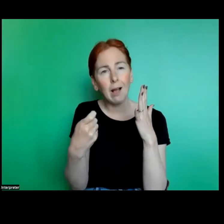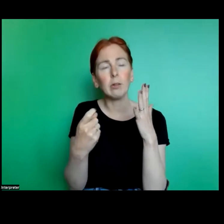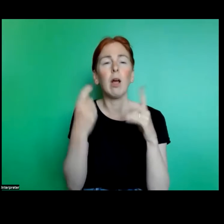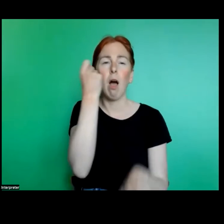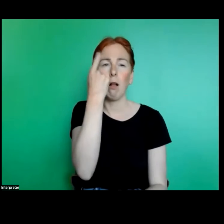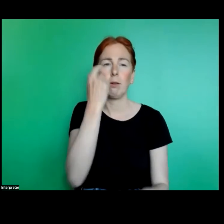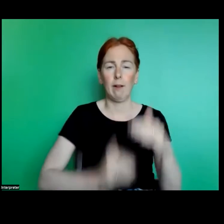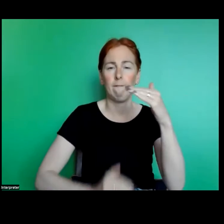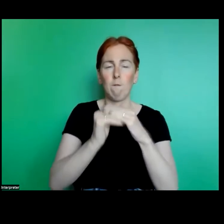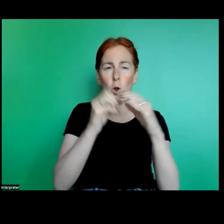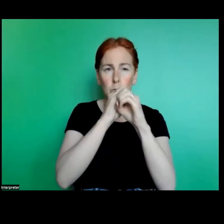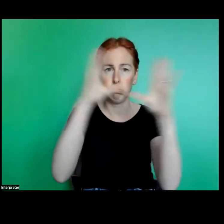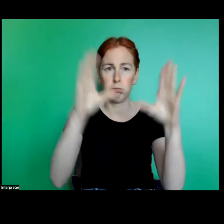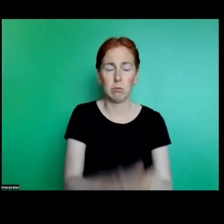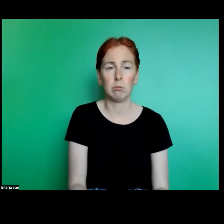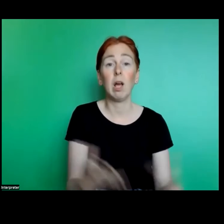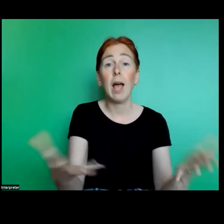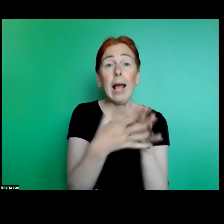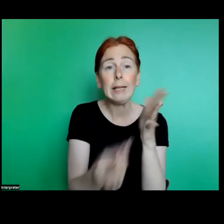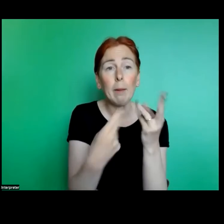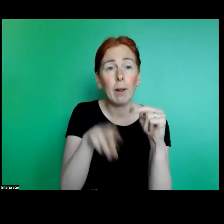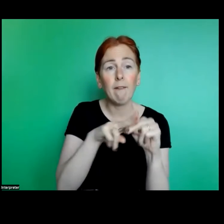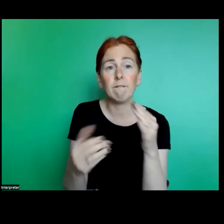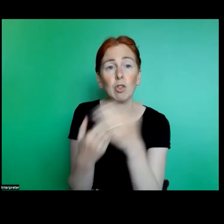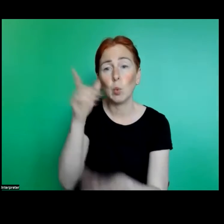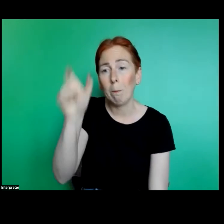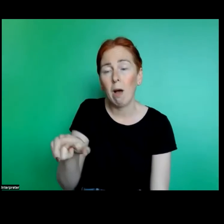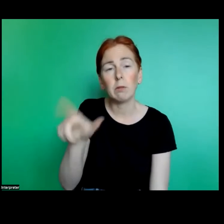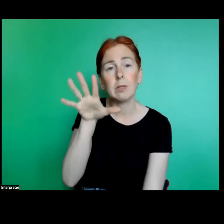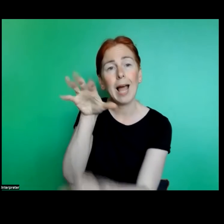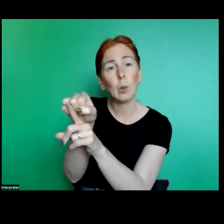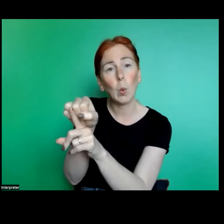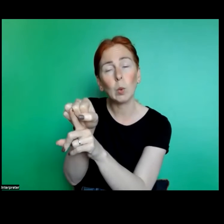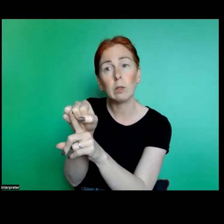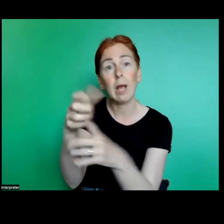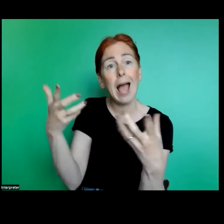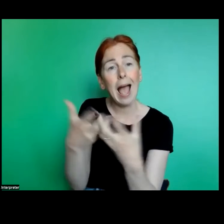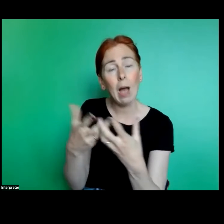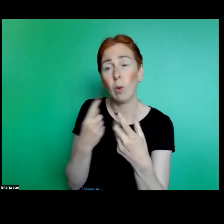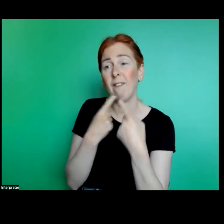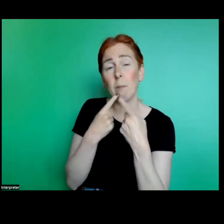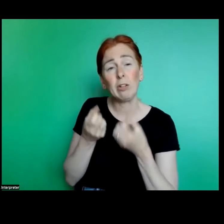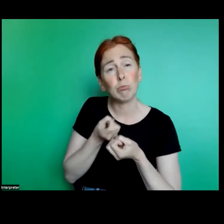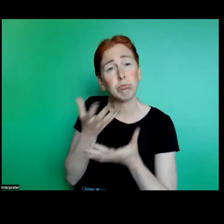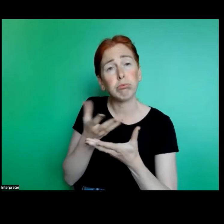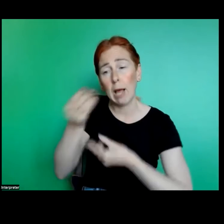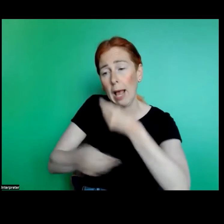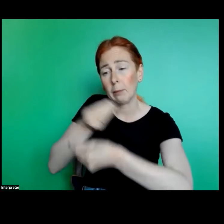reasonably confident picture as to what might happen. And this is how, going back to sort of some of the very early studies, this is how we